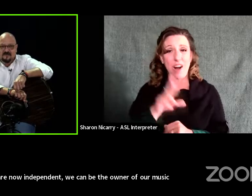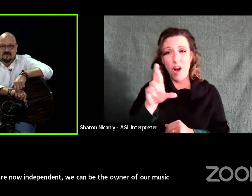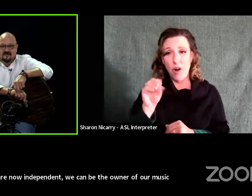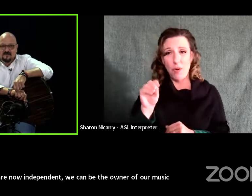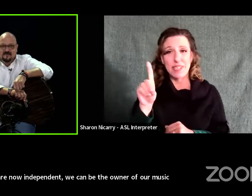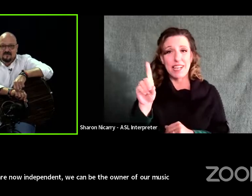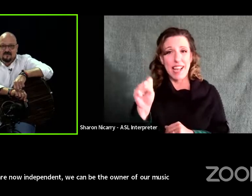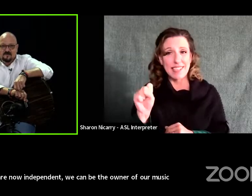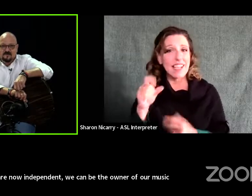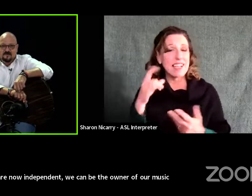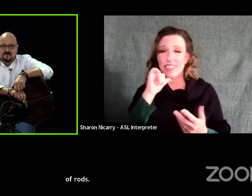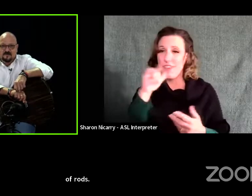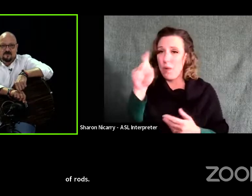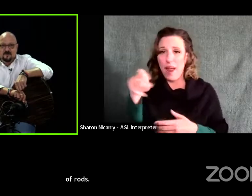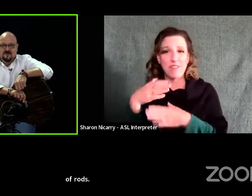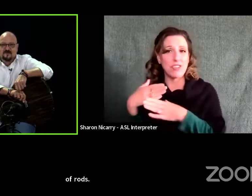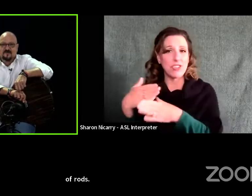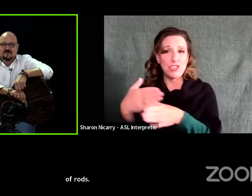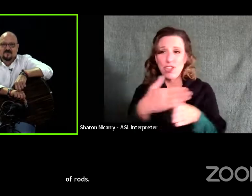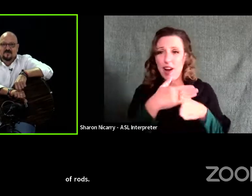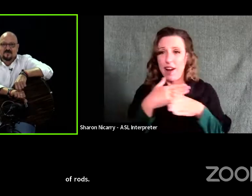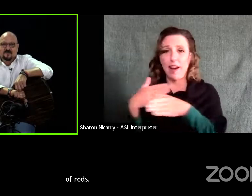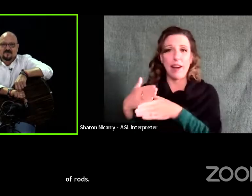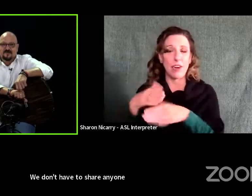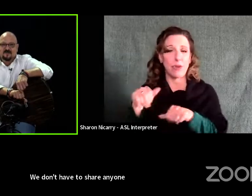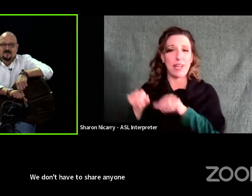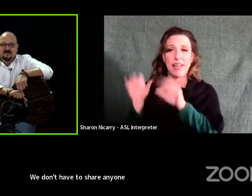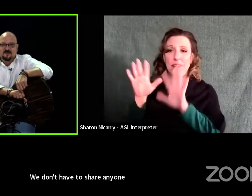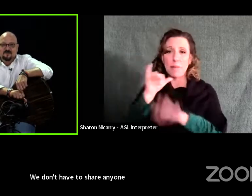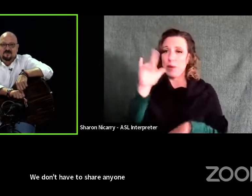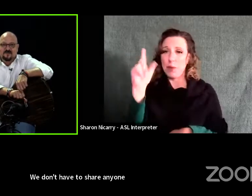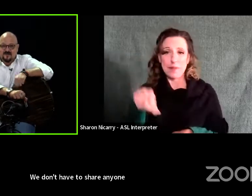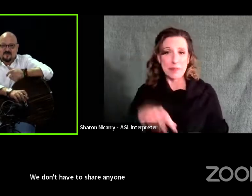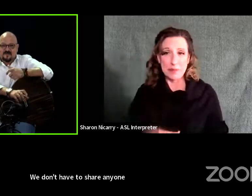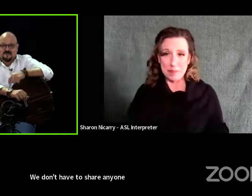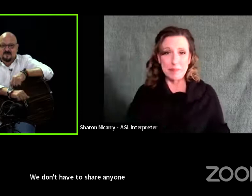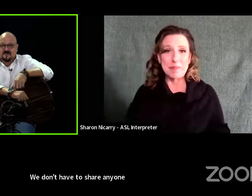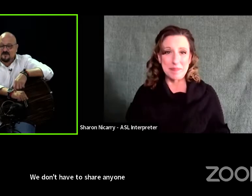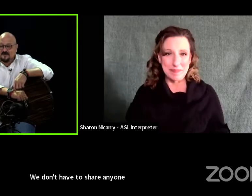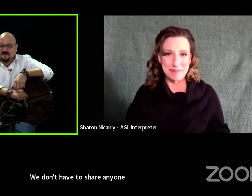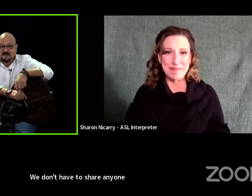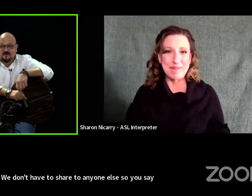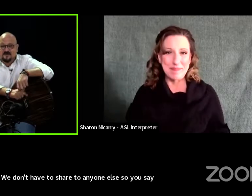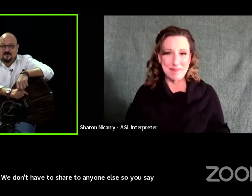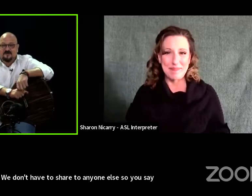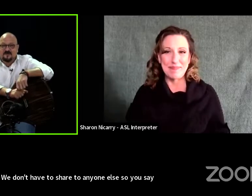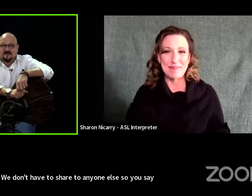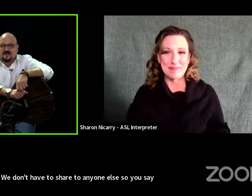share to anyone else. So